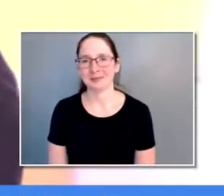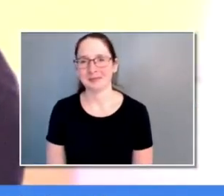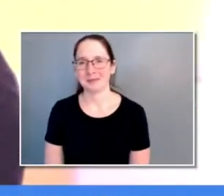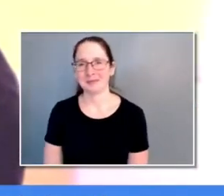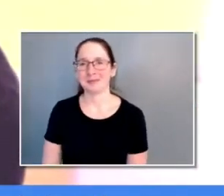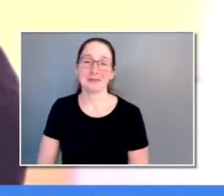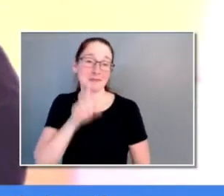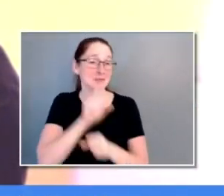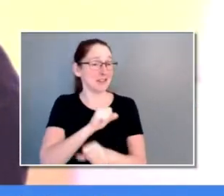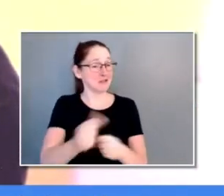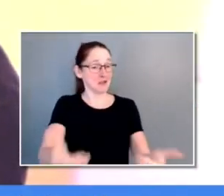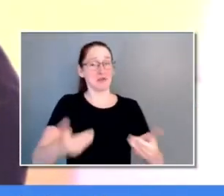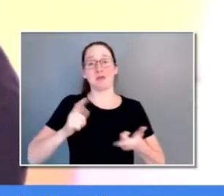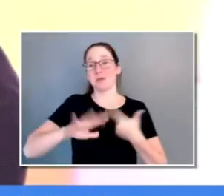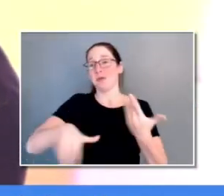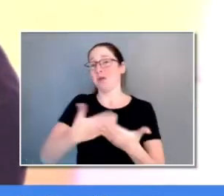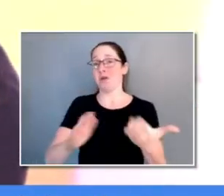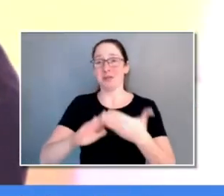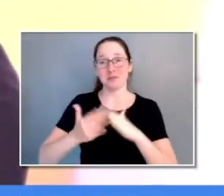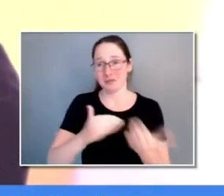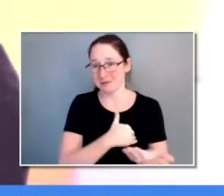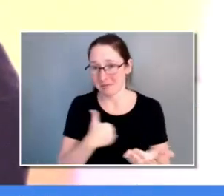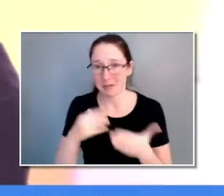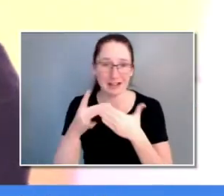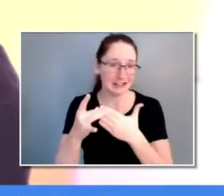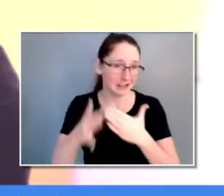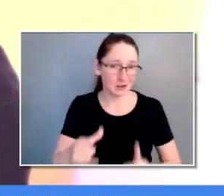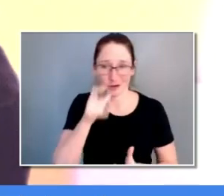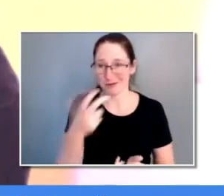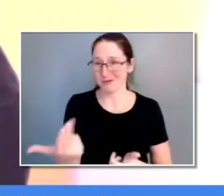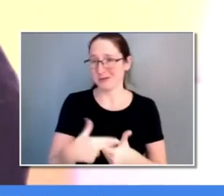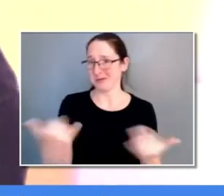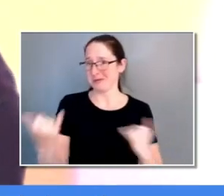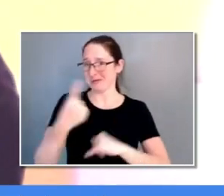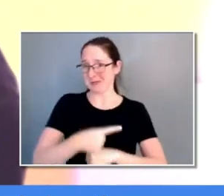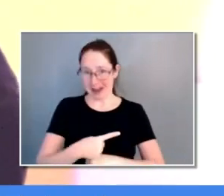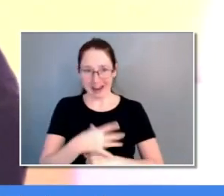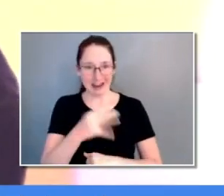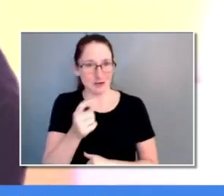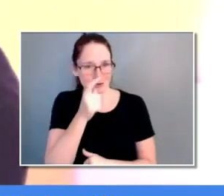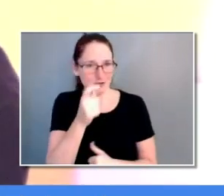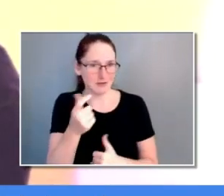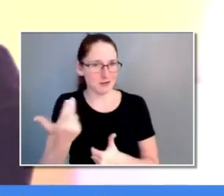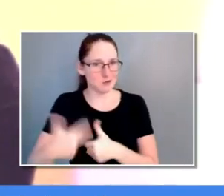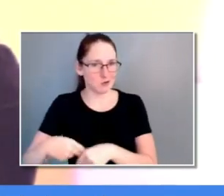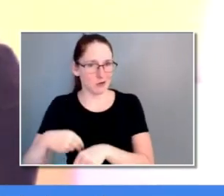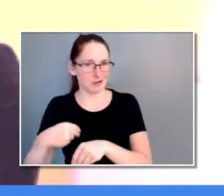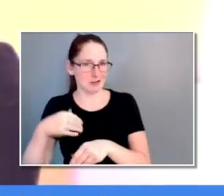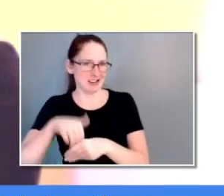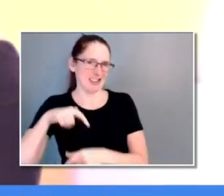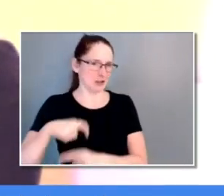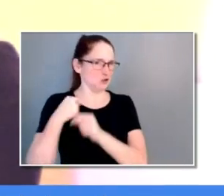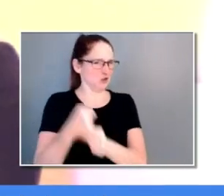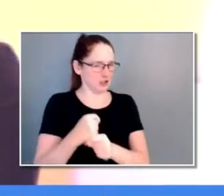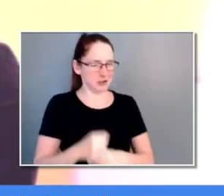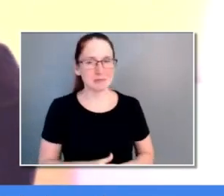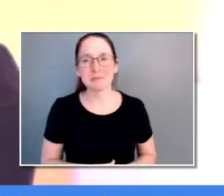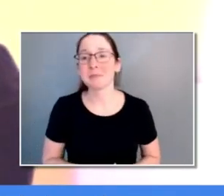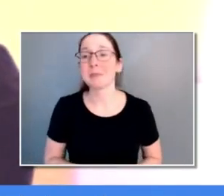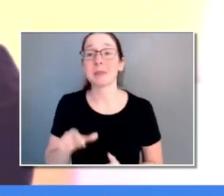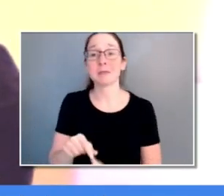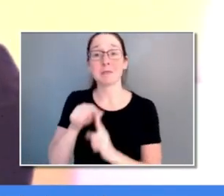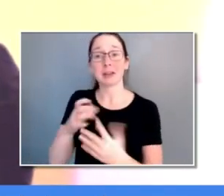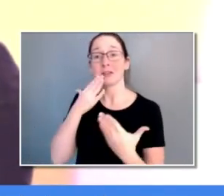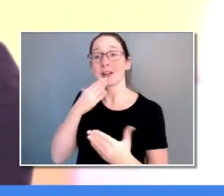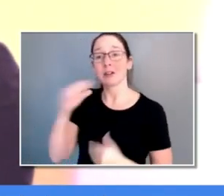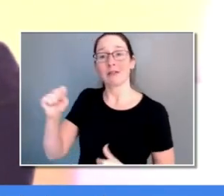Certainly welcome to all the community members and the leaders who are here today and who have joined us in this tradition. As a special thanks to